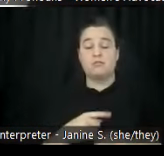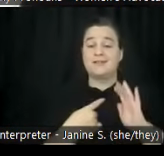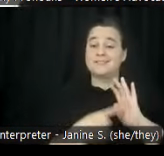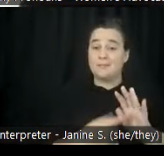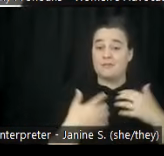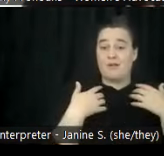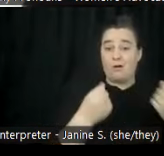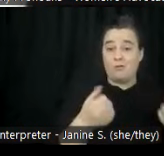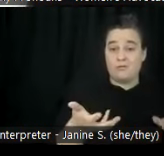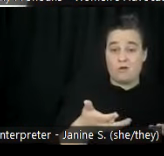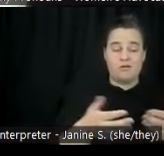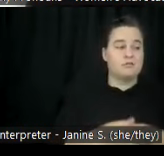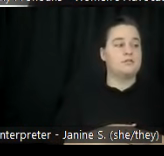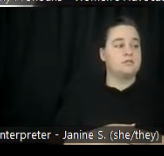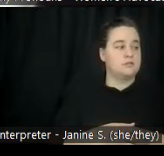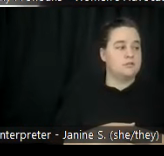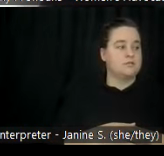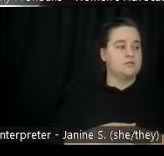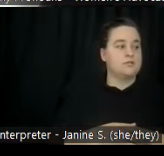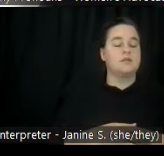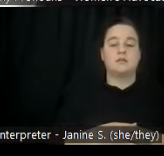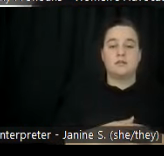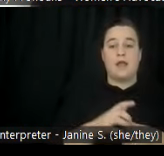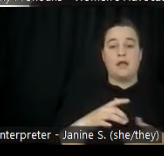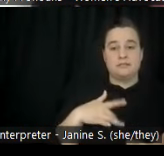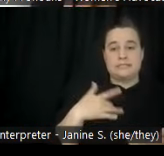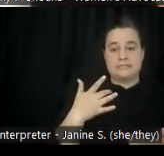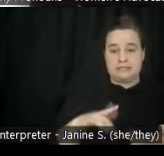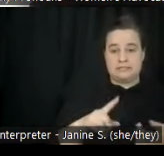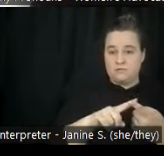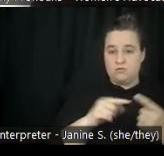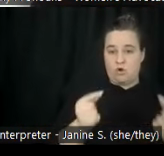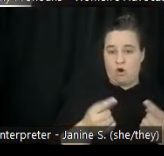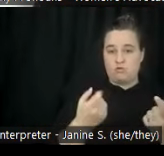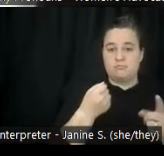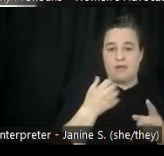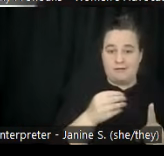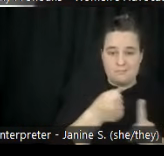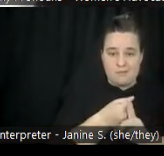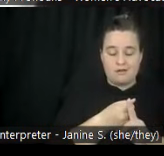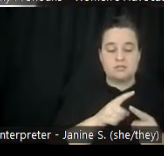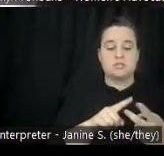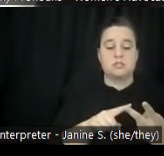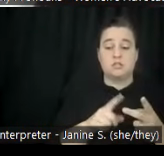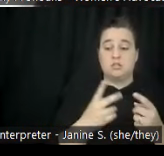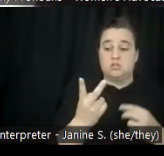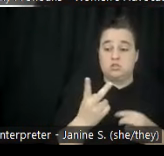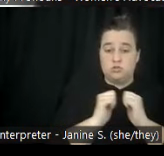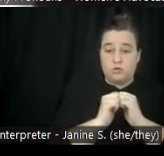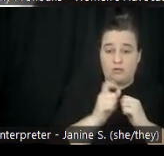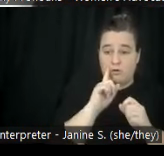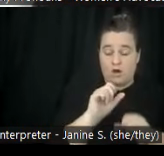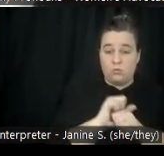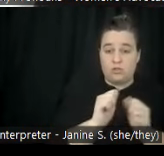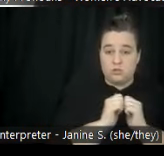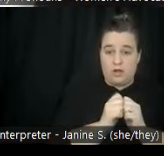that it's sensitive to the harm caused and its impacts. It's working towards a shared understanding, and the individuals are